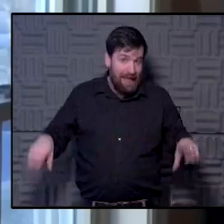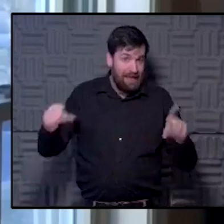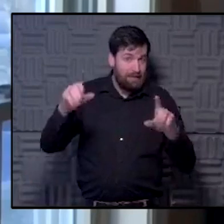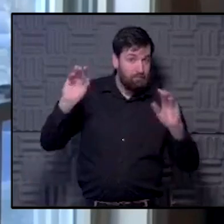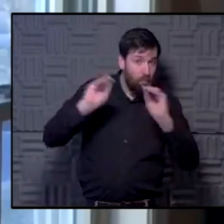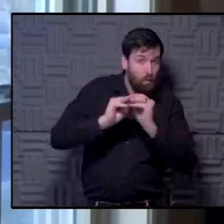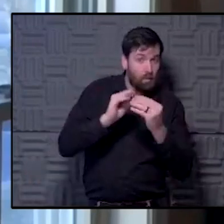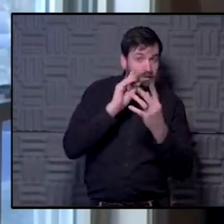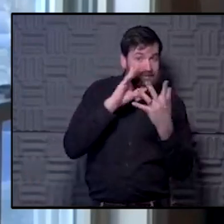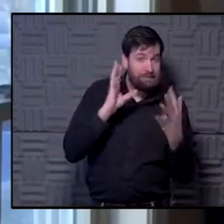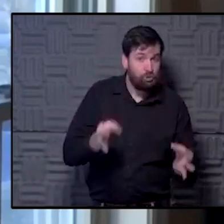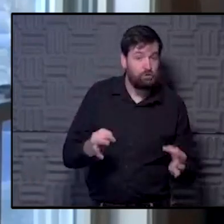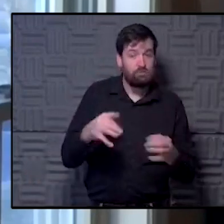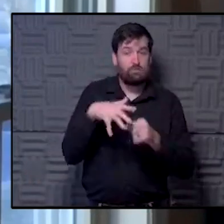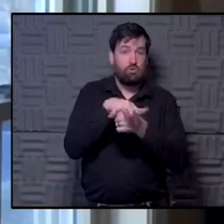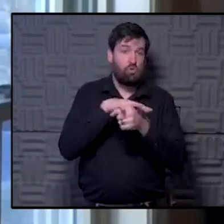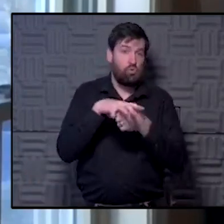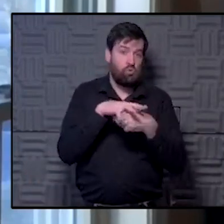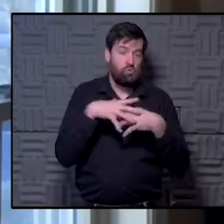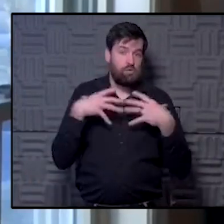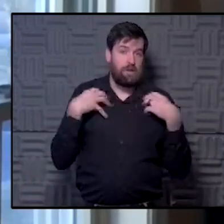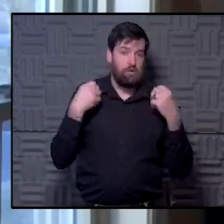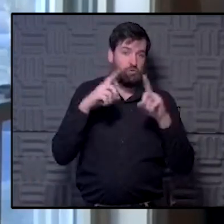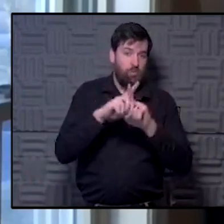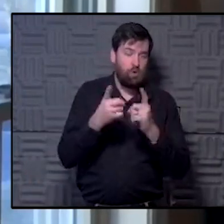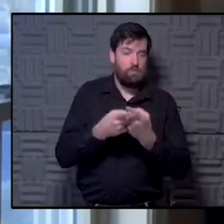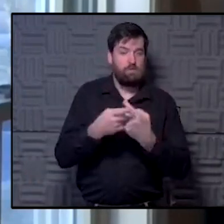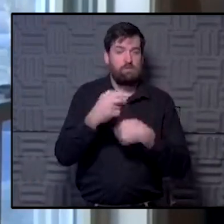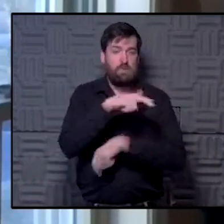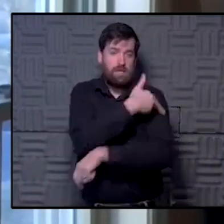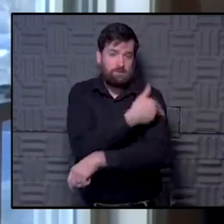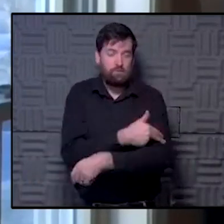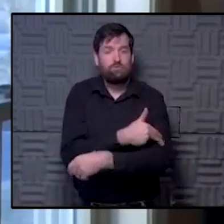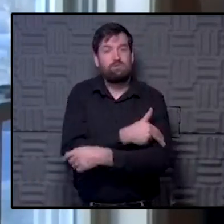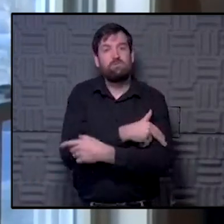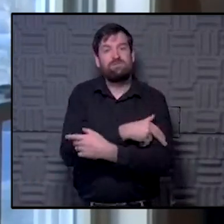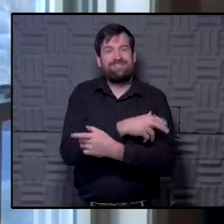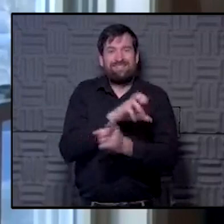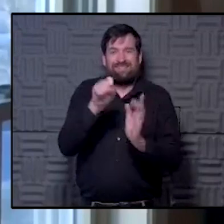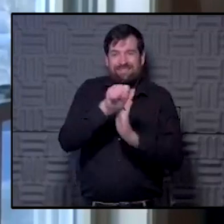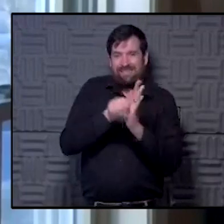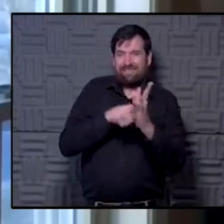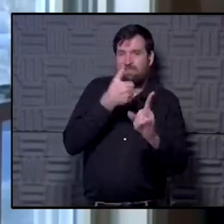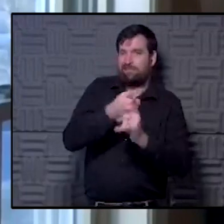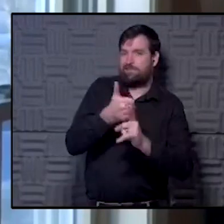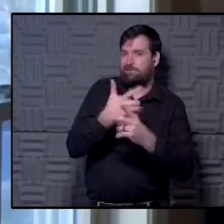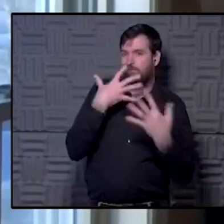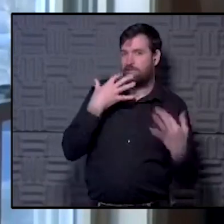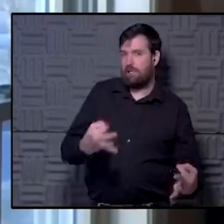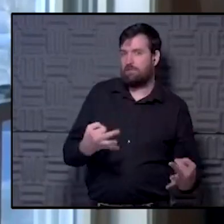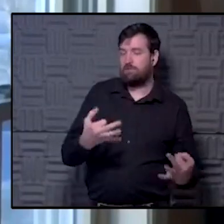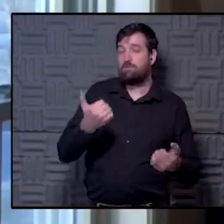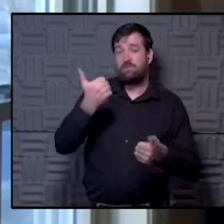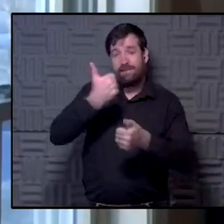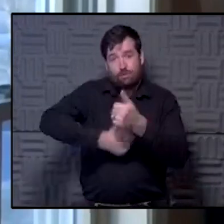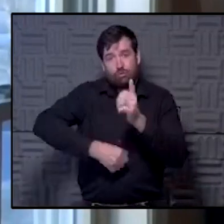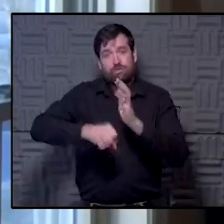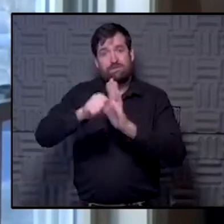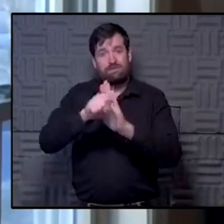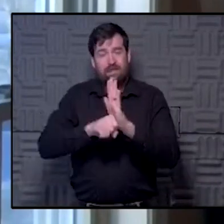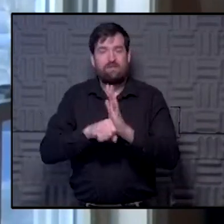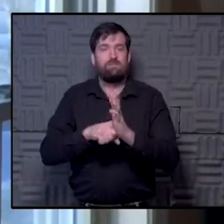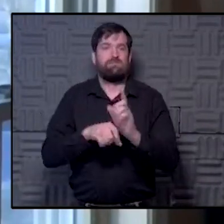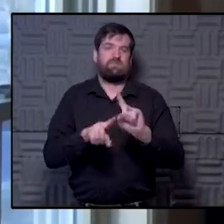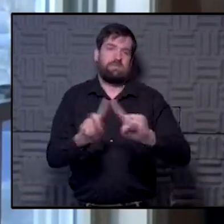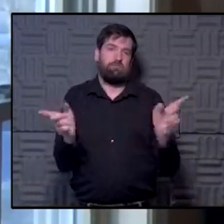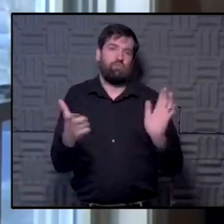to local health departments, to hospitals, are being made by the state. And each state has different